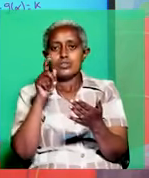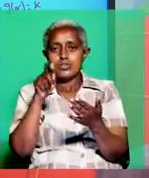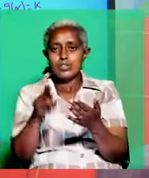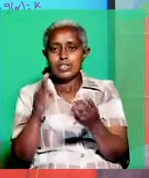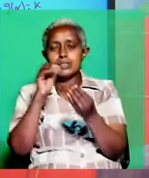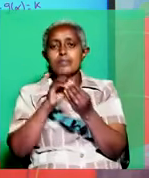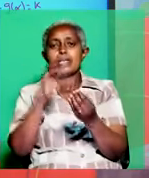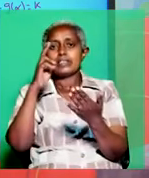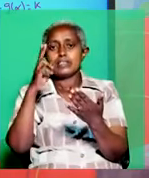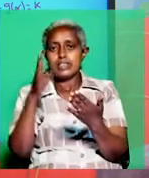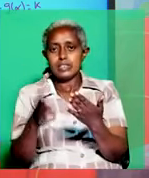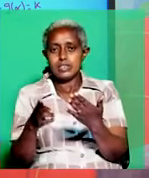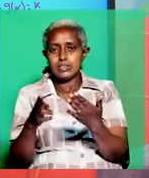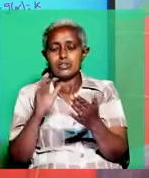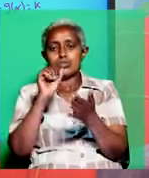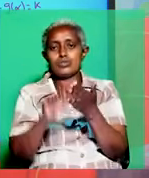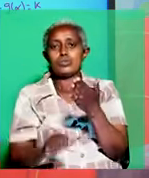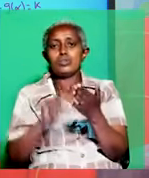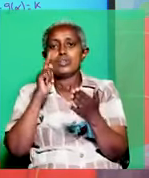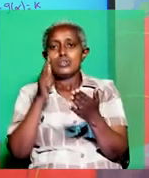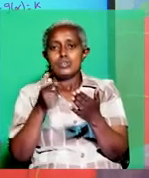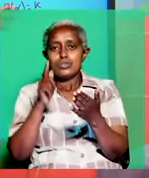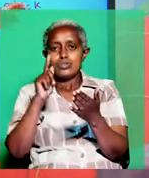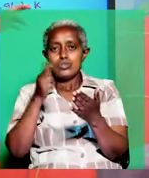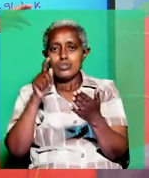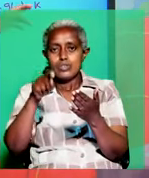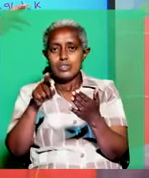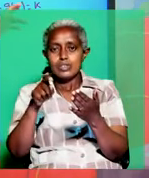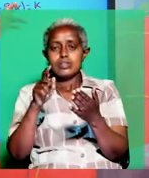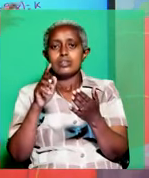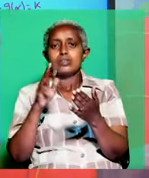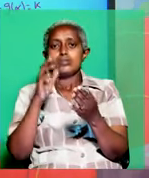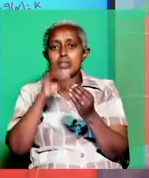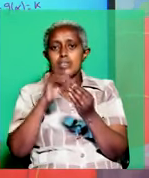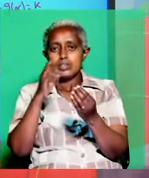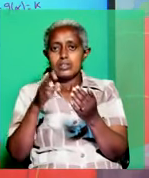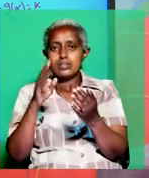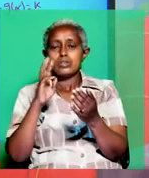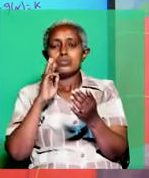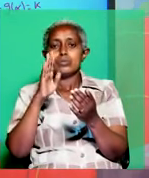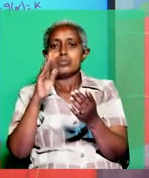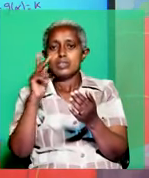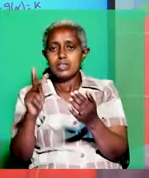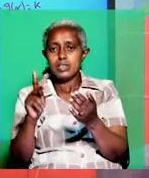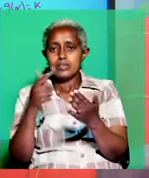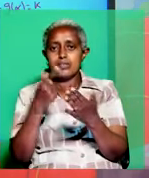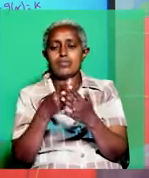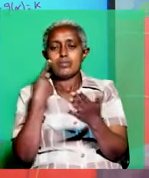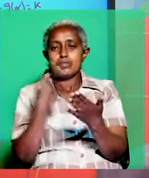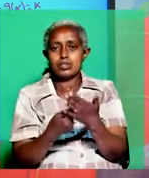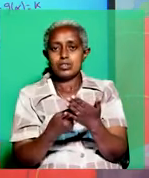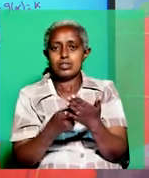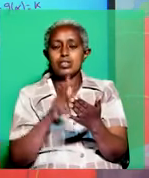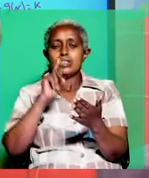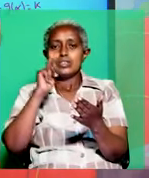h. So g of x plus h will be this k from this g